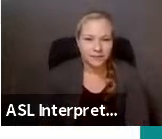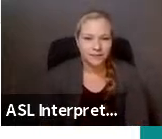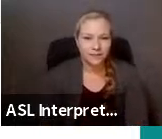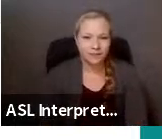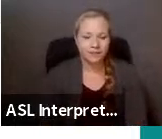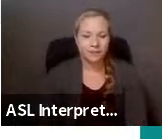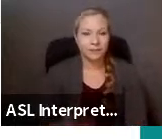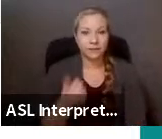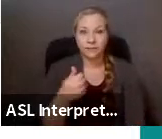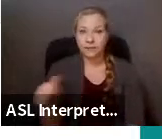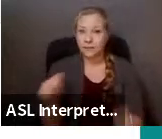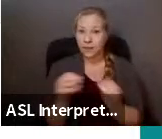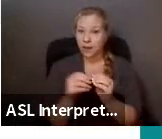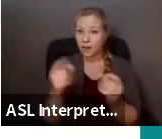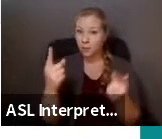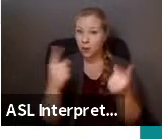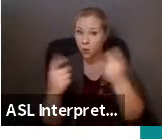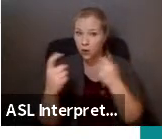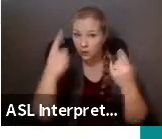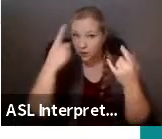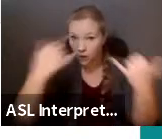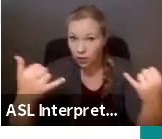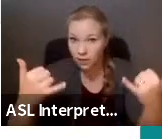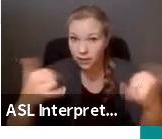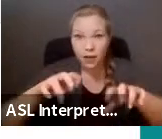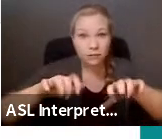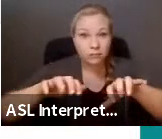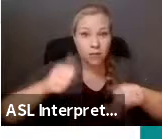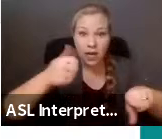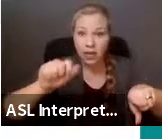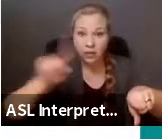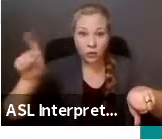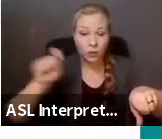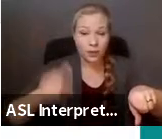any questions about anything I've said so far?